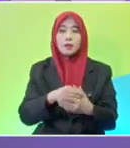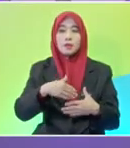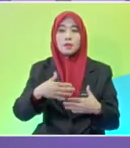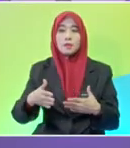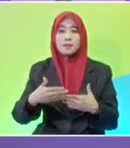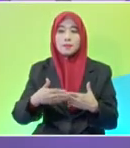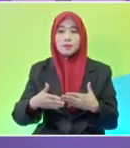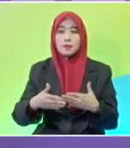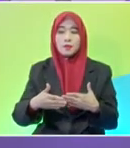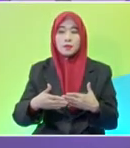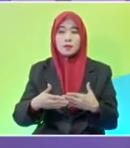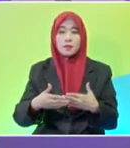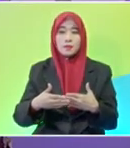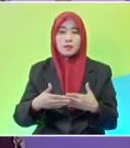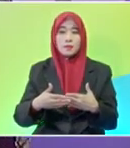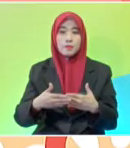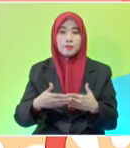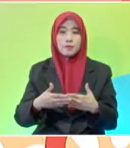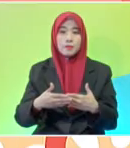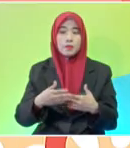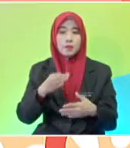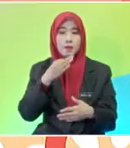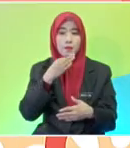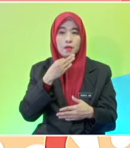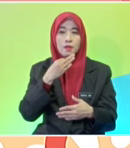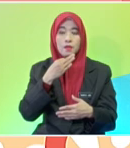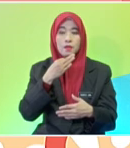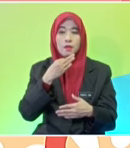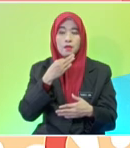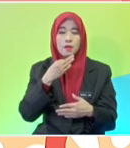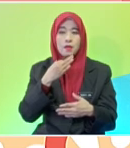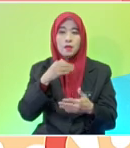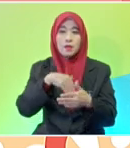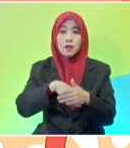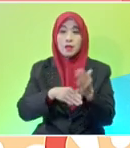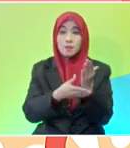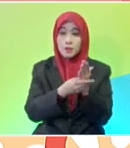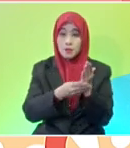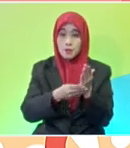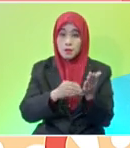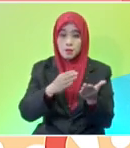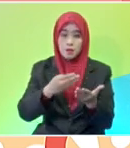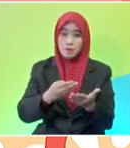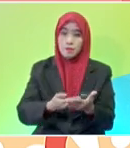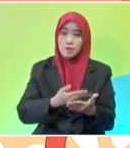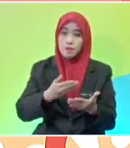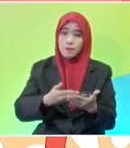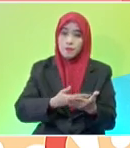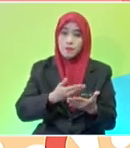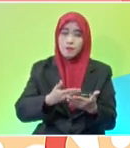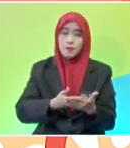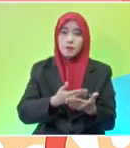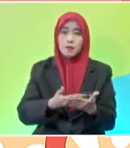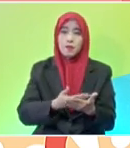fats. Okay, fats we can find in butter and oil. So when you fry anything, the